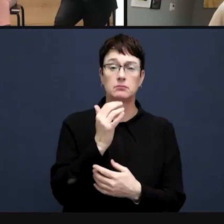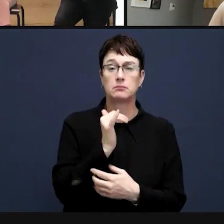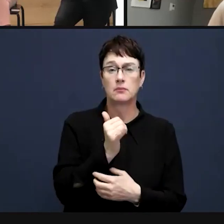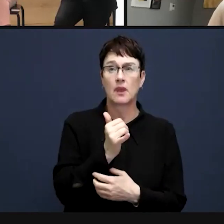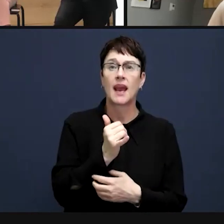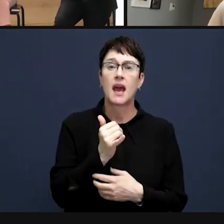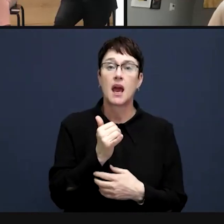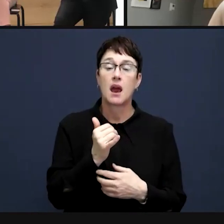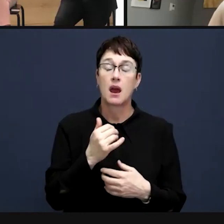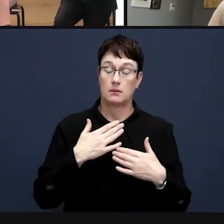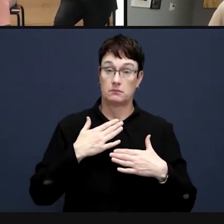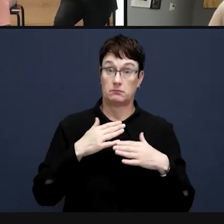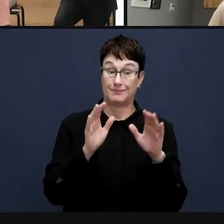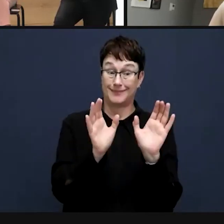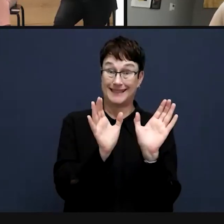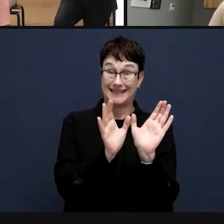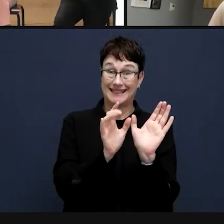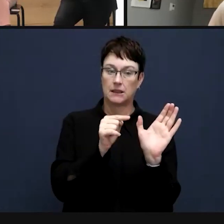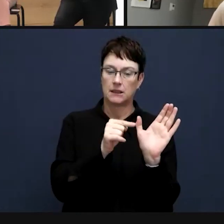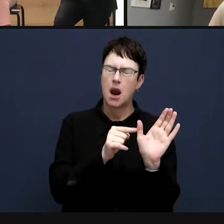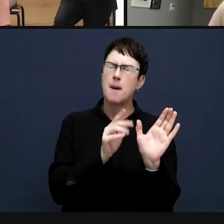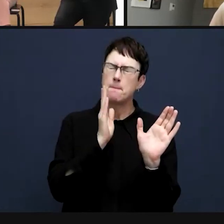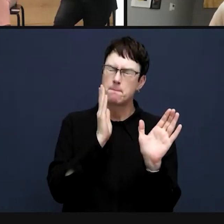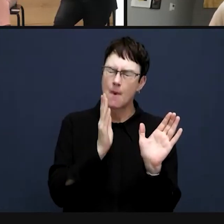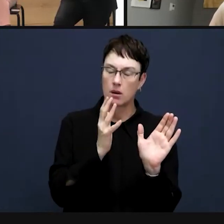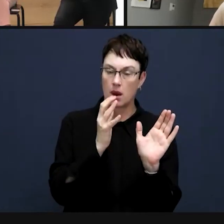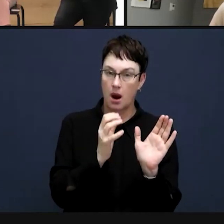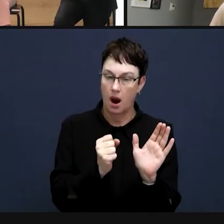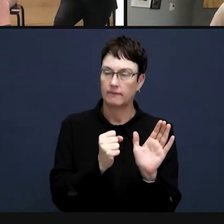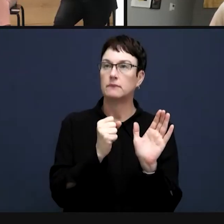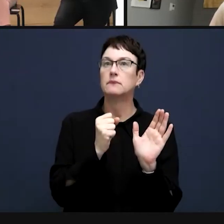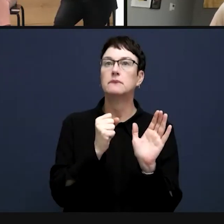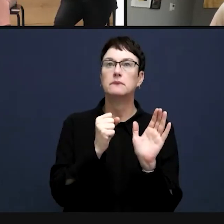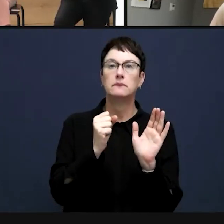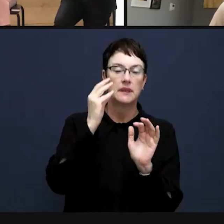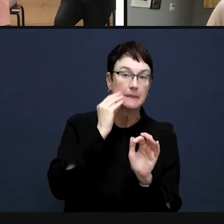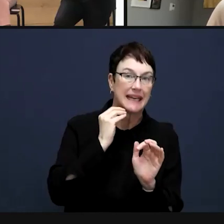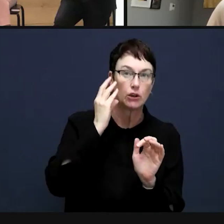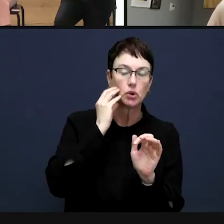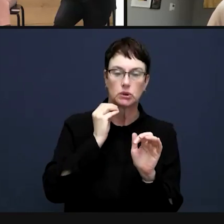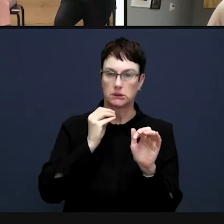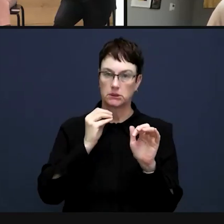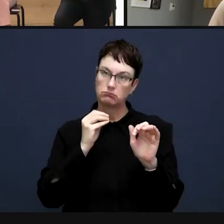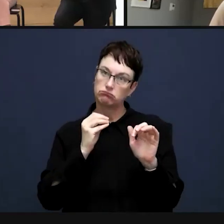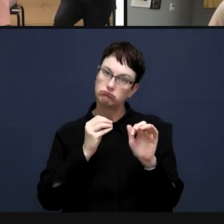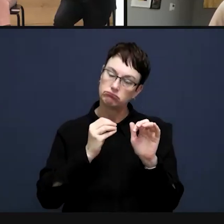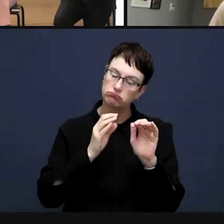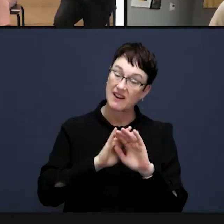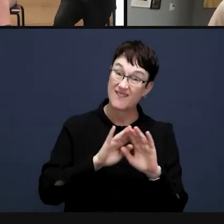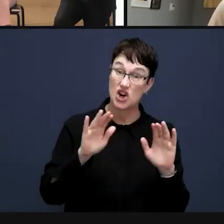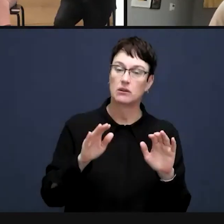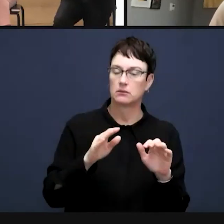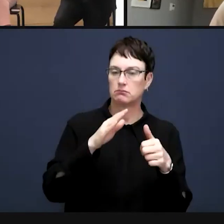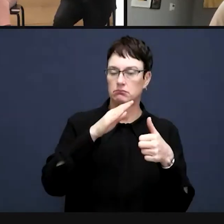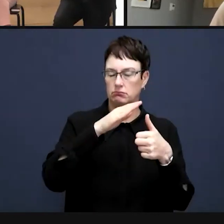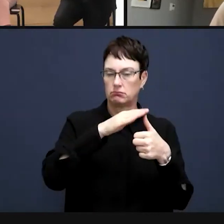that required experience and proven experience is the web accessibility specialist. The CPAC, which is the core